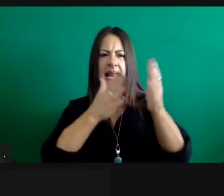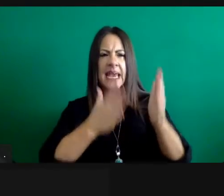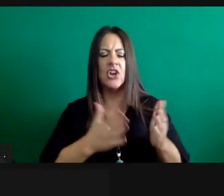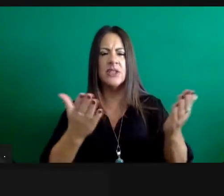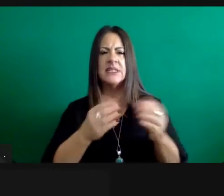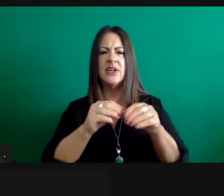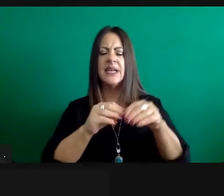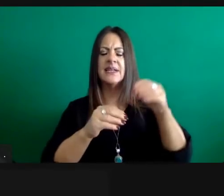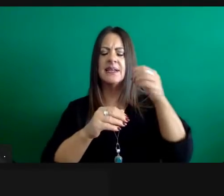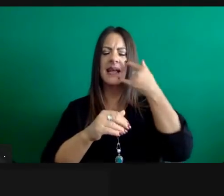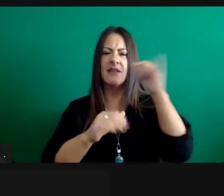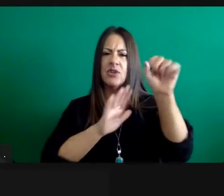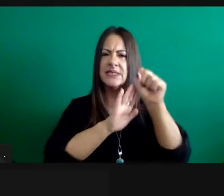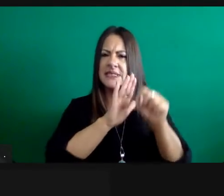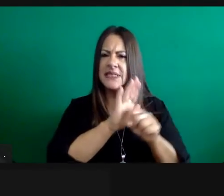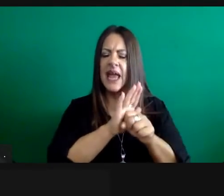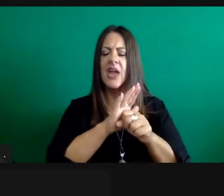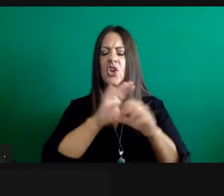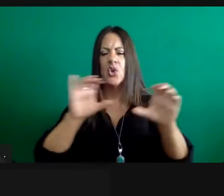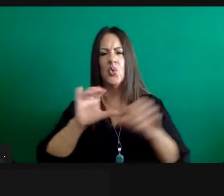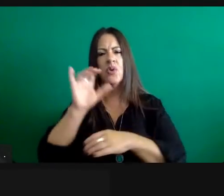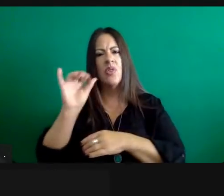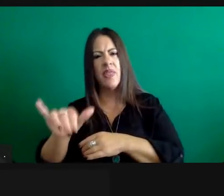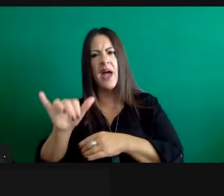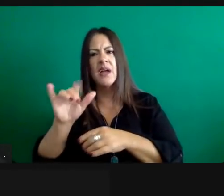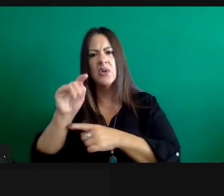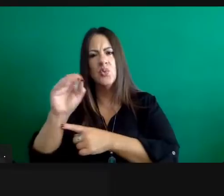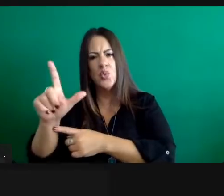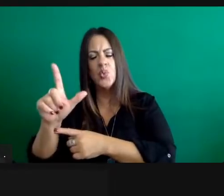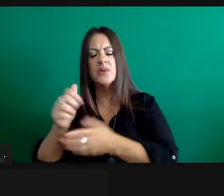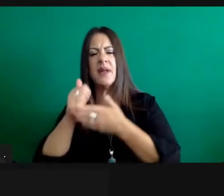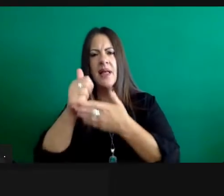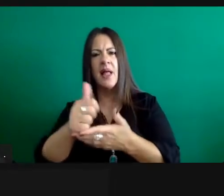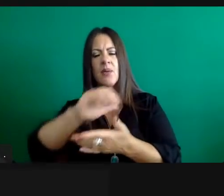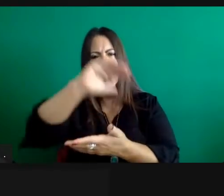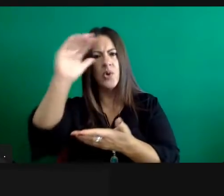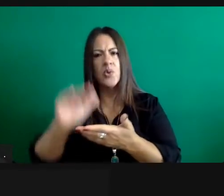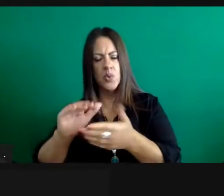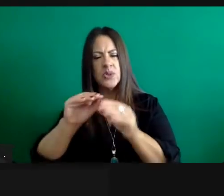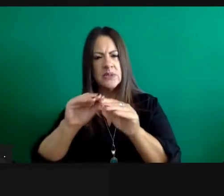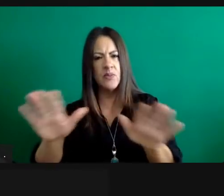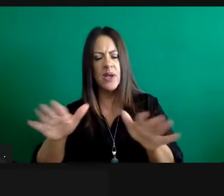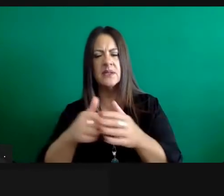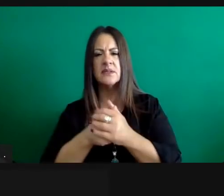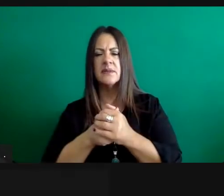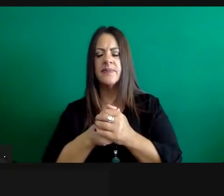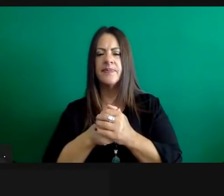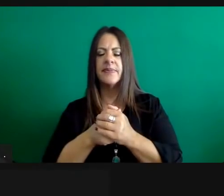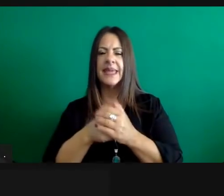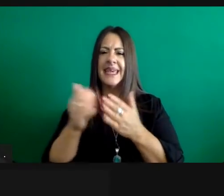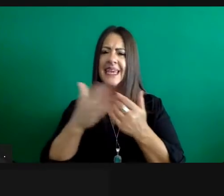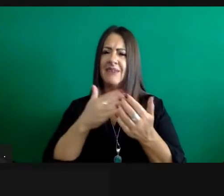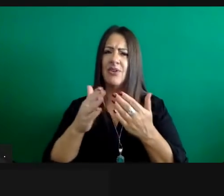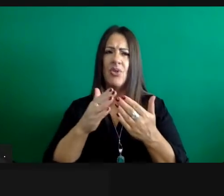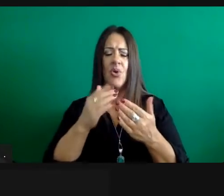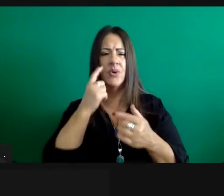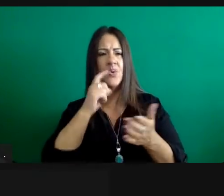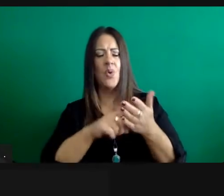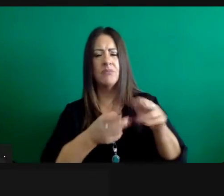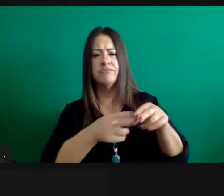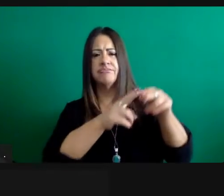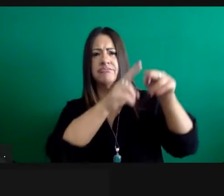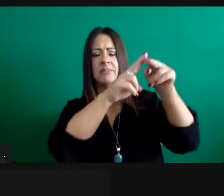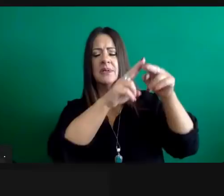tool. And certainly it is a more effective tool with lower rates of transmission. But even at these higher rates, they continue